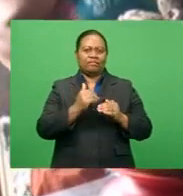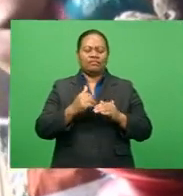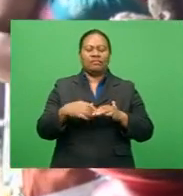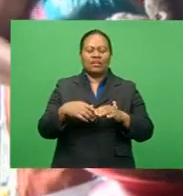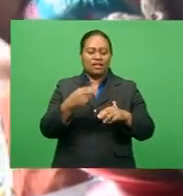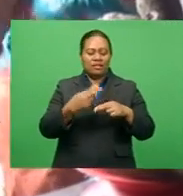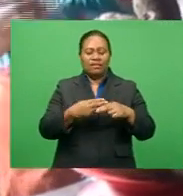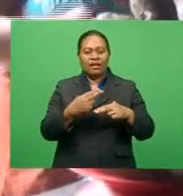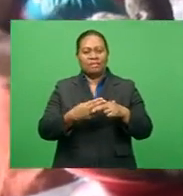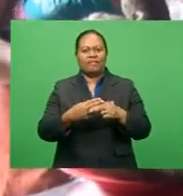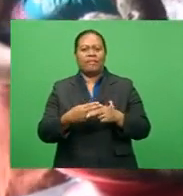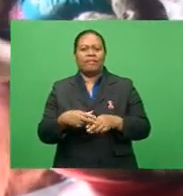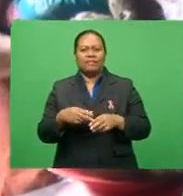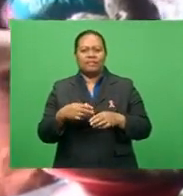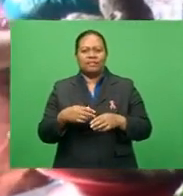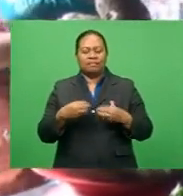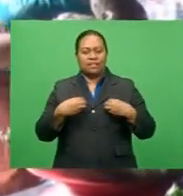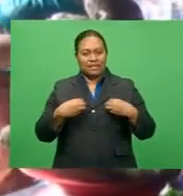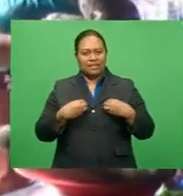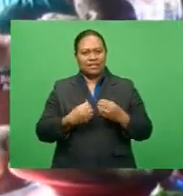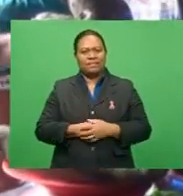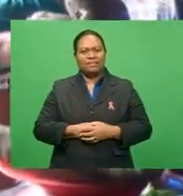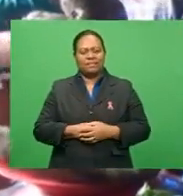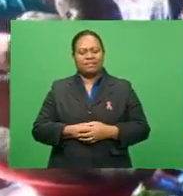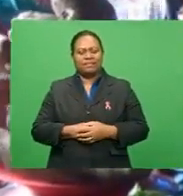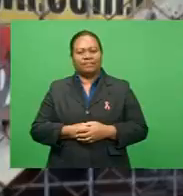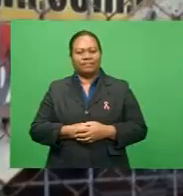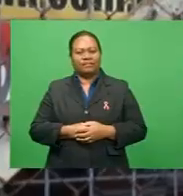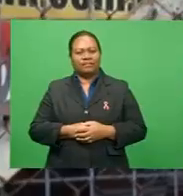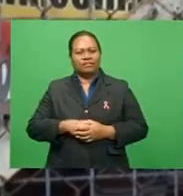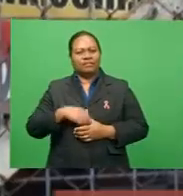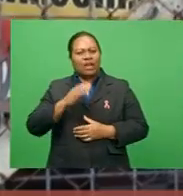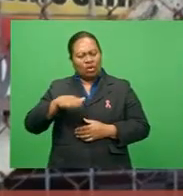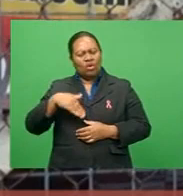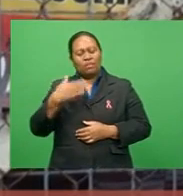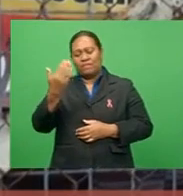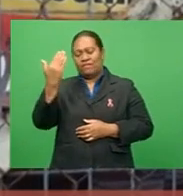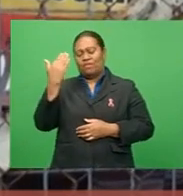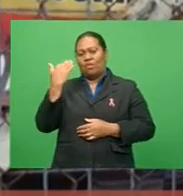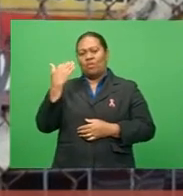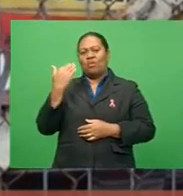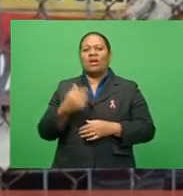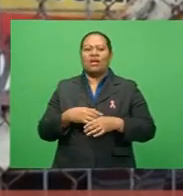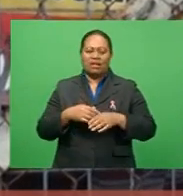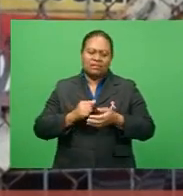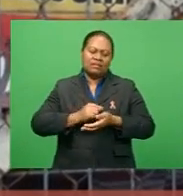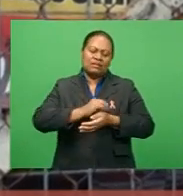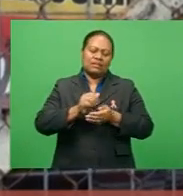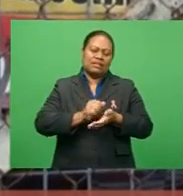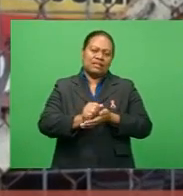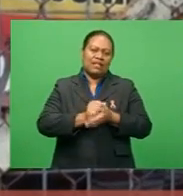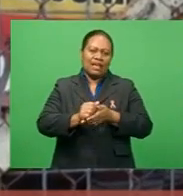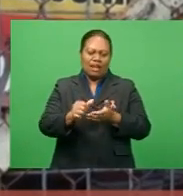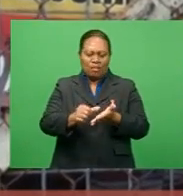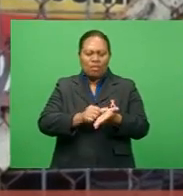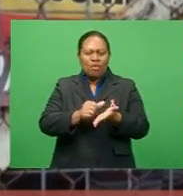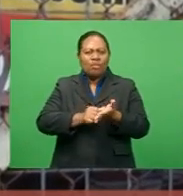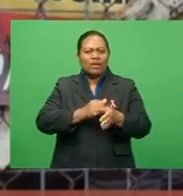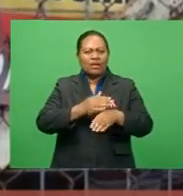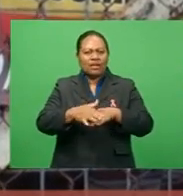farmers in Singadaka. I normally sell pawpaws and cassava daily. During the lockdown period, we hardly